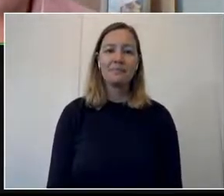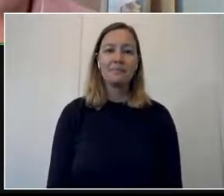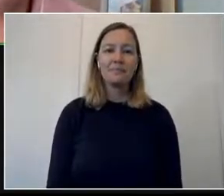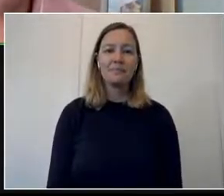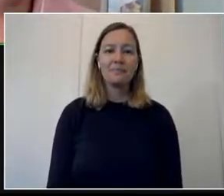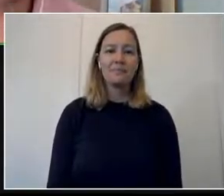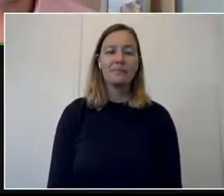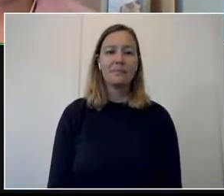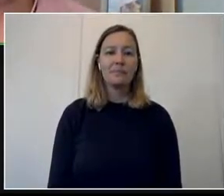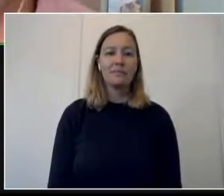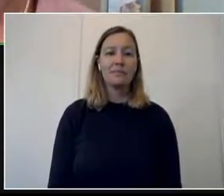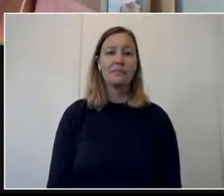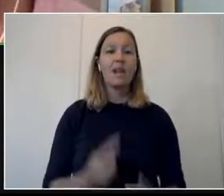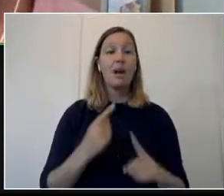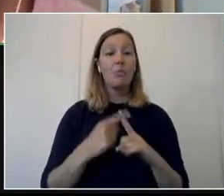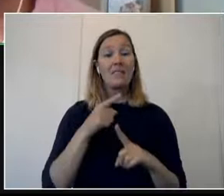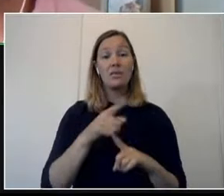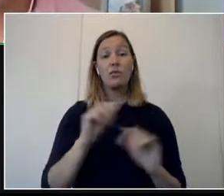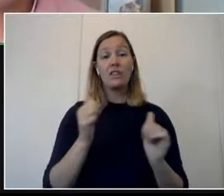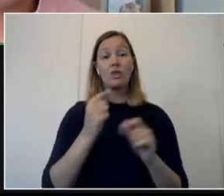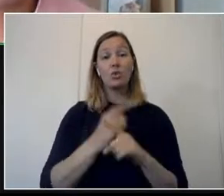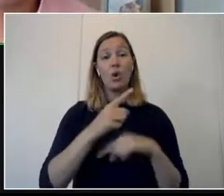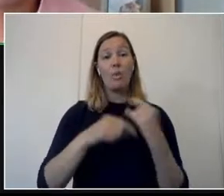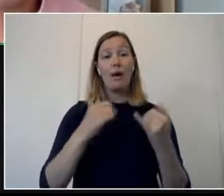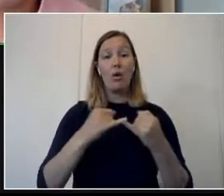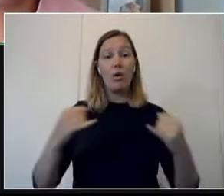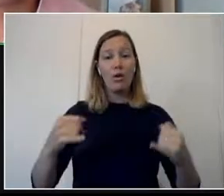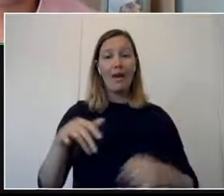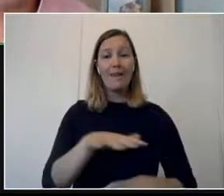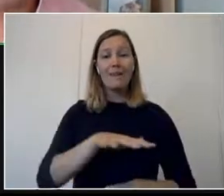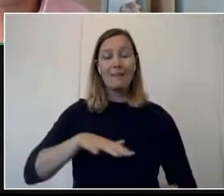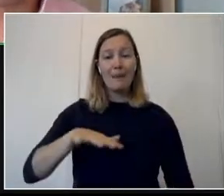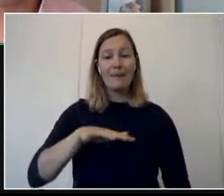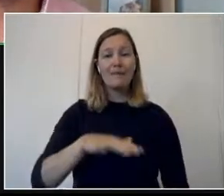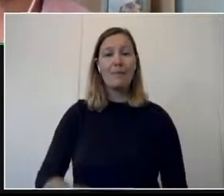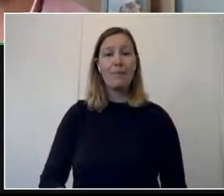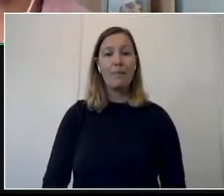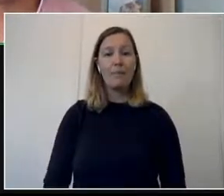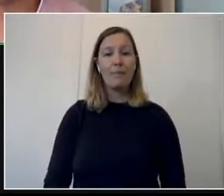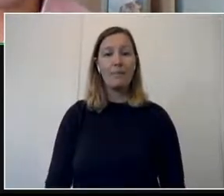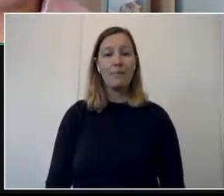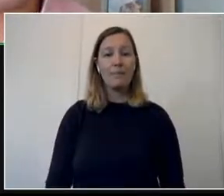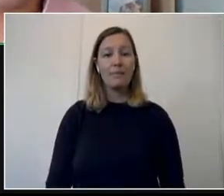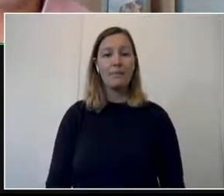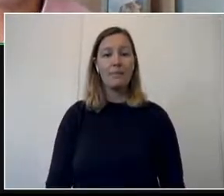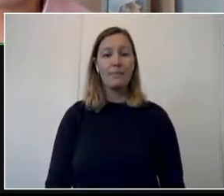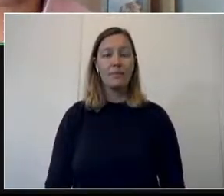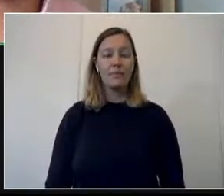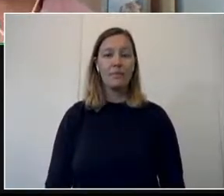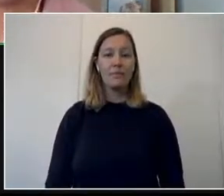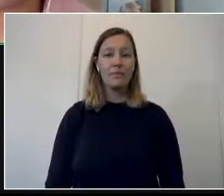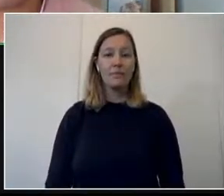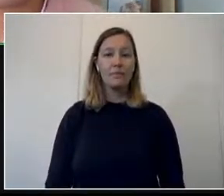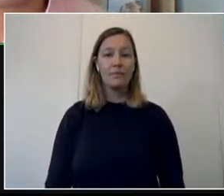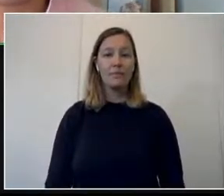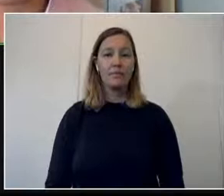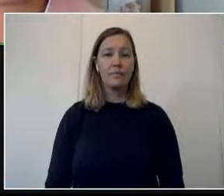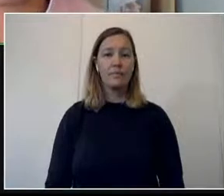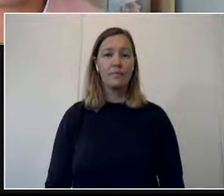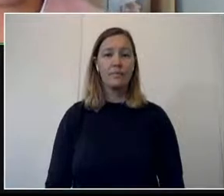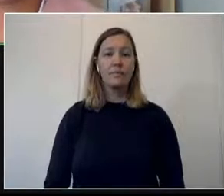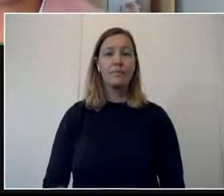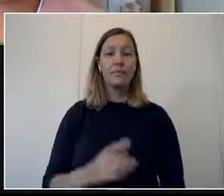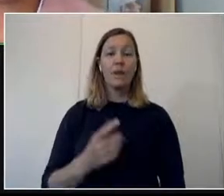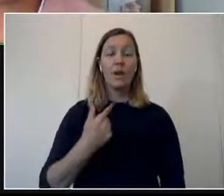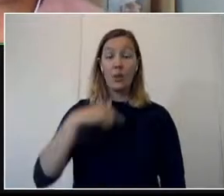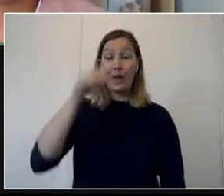speaking about the online space. You know, I think another thing that we know intrinsically is